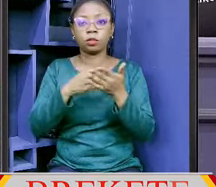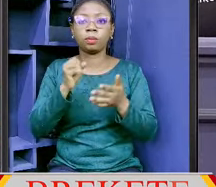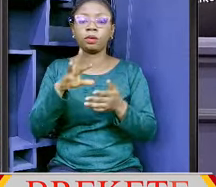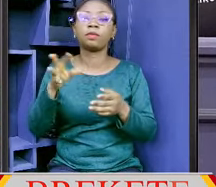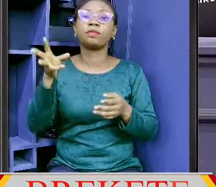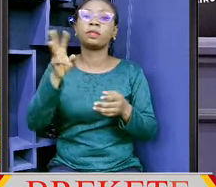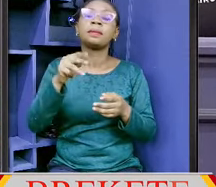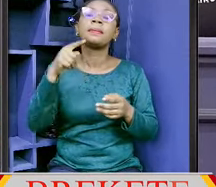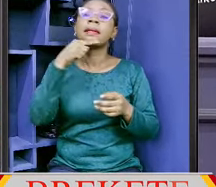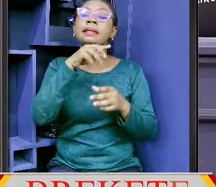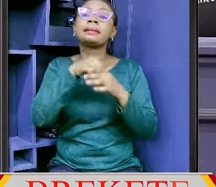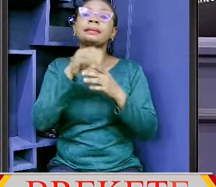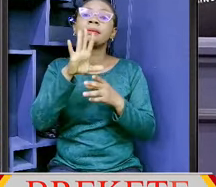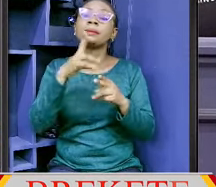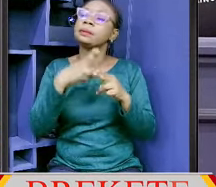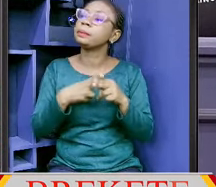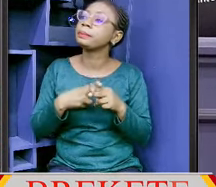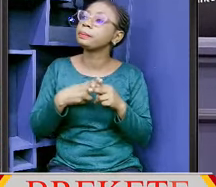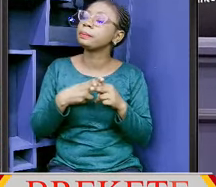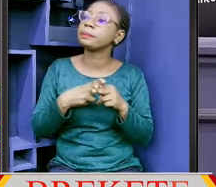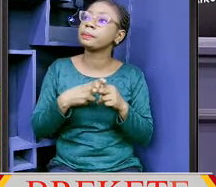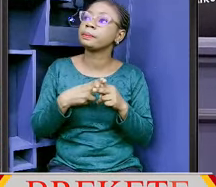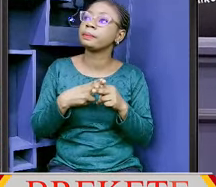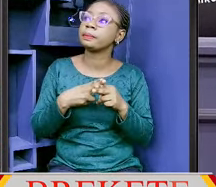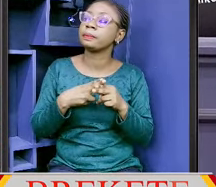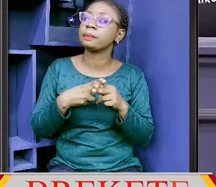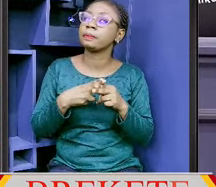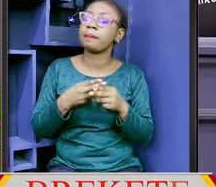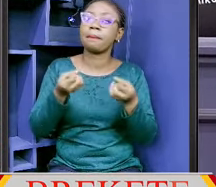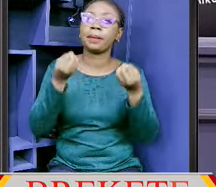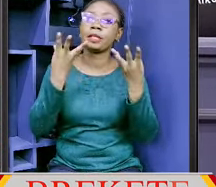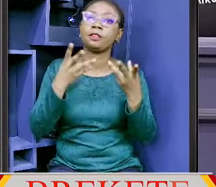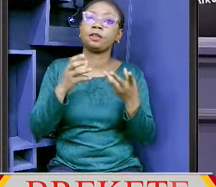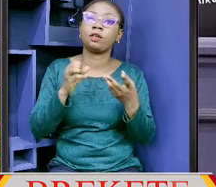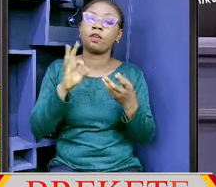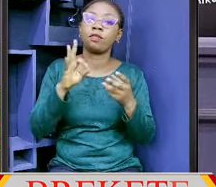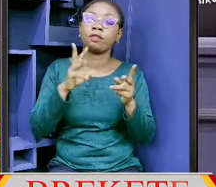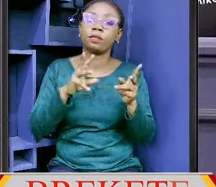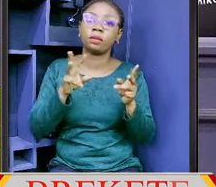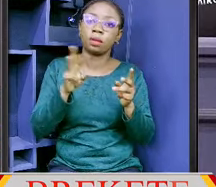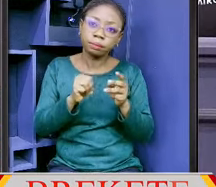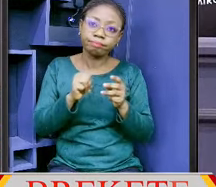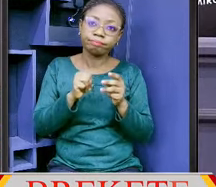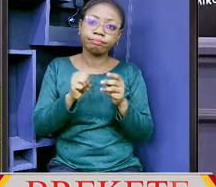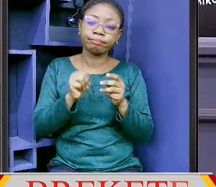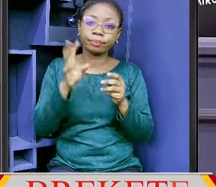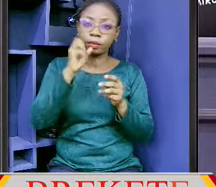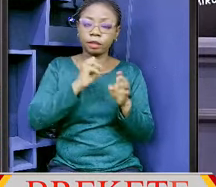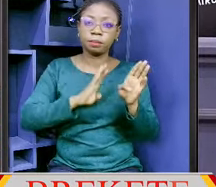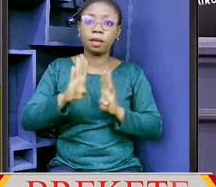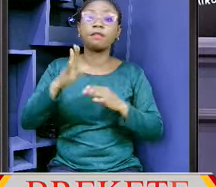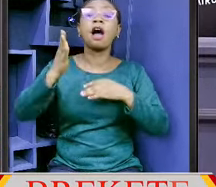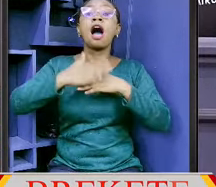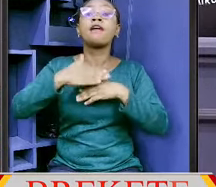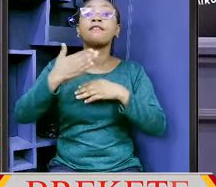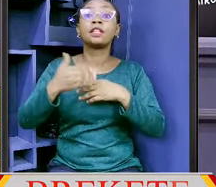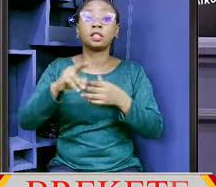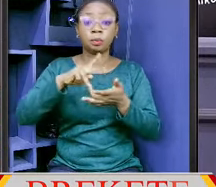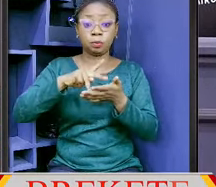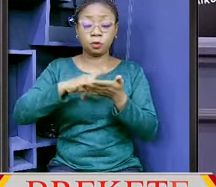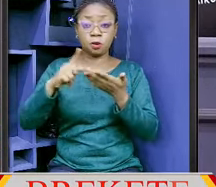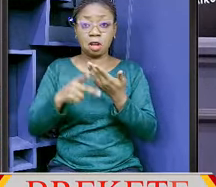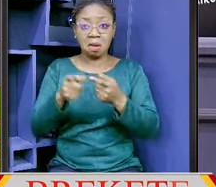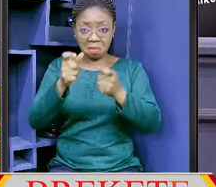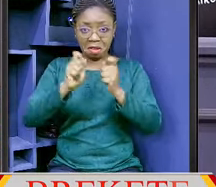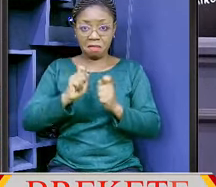lie in your name. Yes, sir. Many of them, they misbehave. Then they misbehave? Yes, sir. After the program, give me their names and their